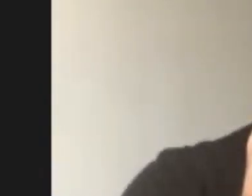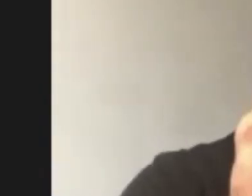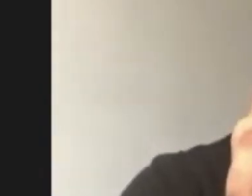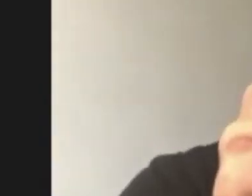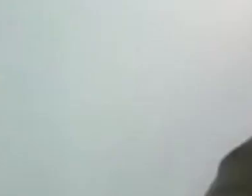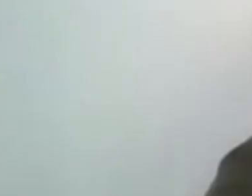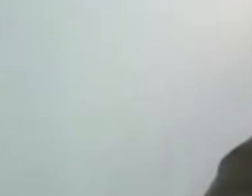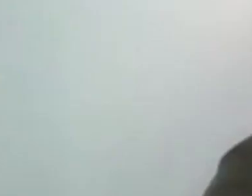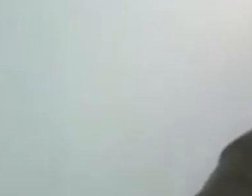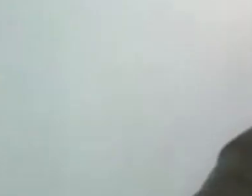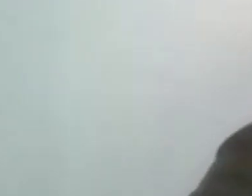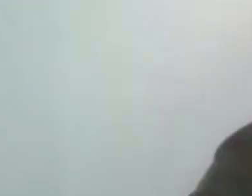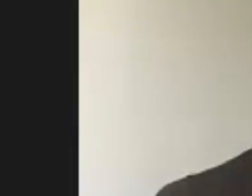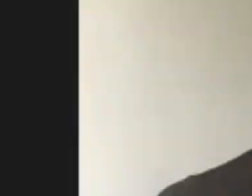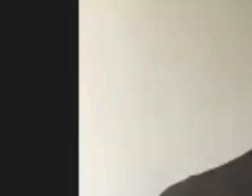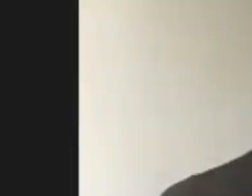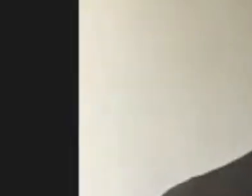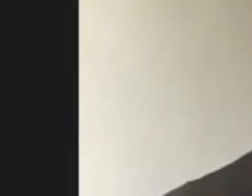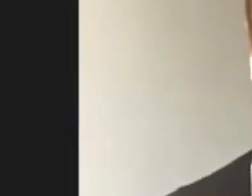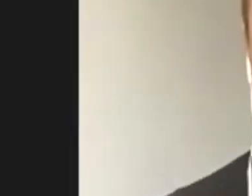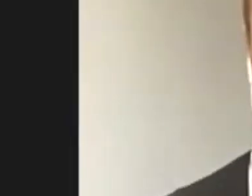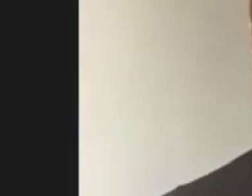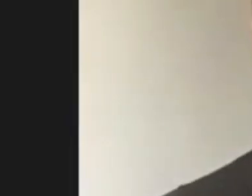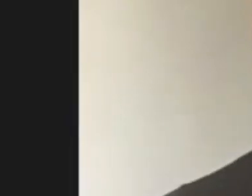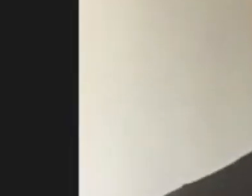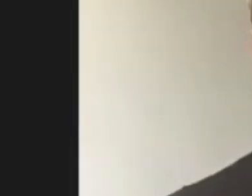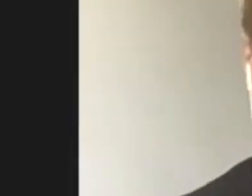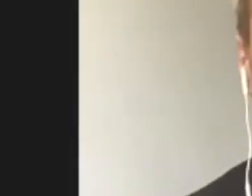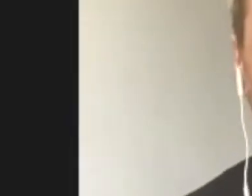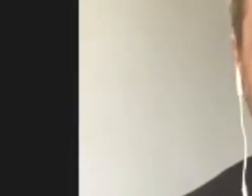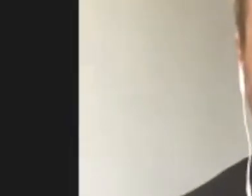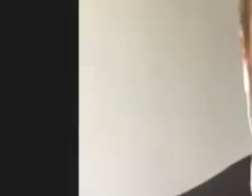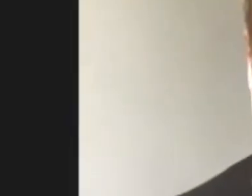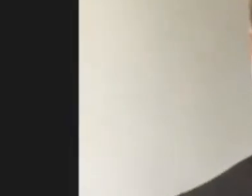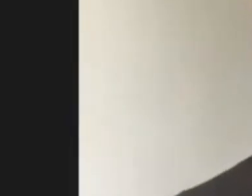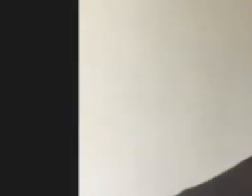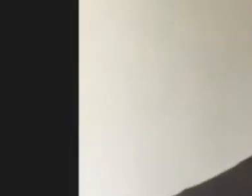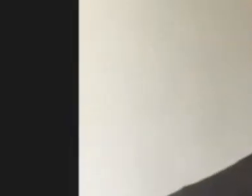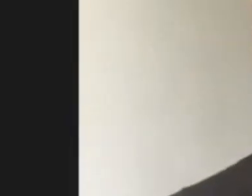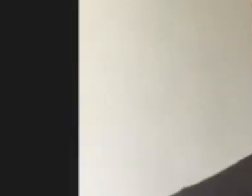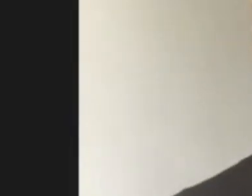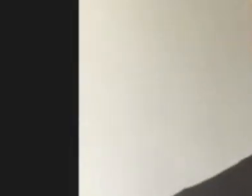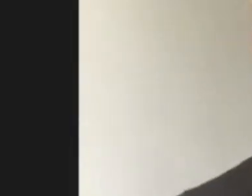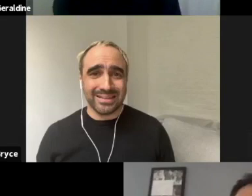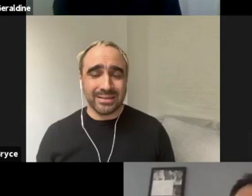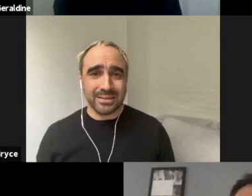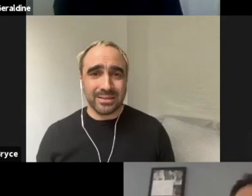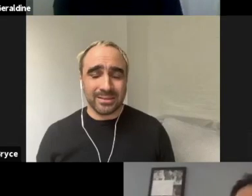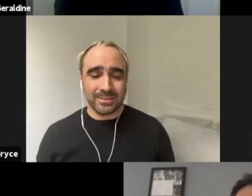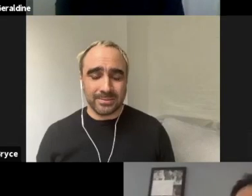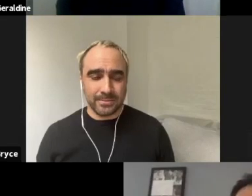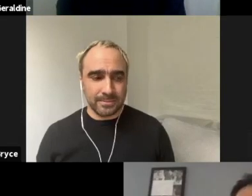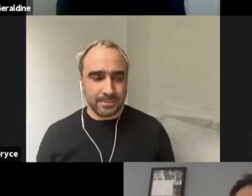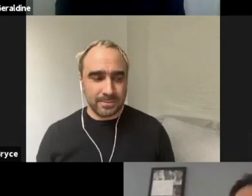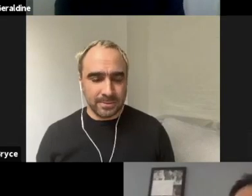You're fired. Sorry, Dawn. Thanks for your service for the last 12 years. Bryce looks